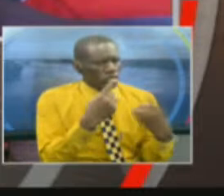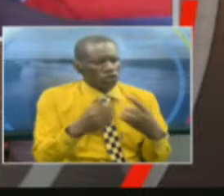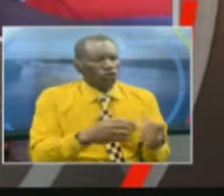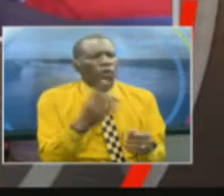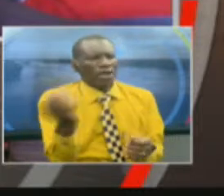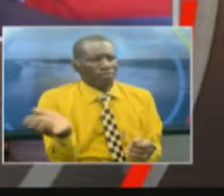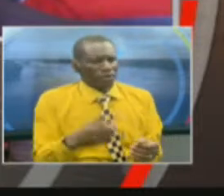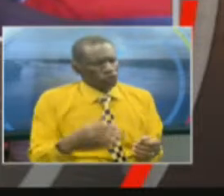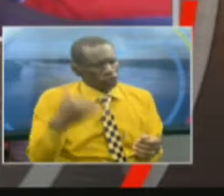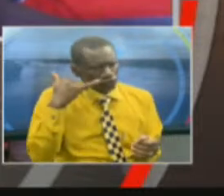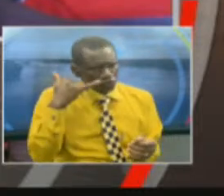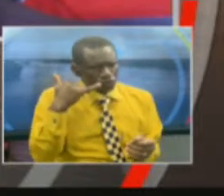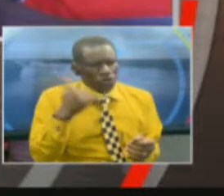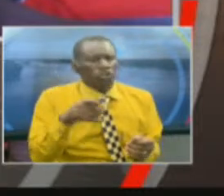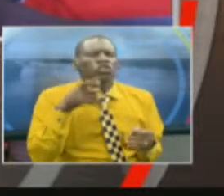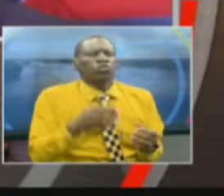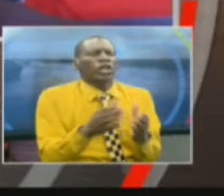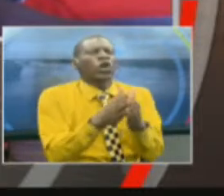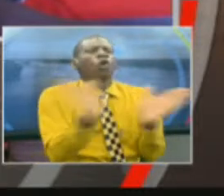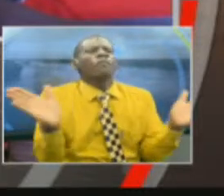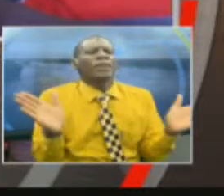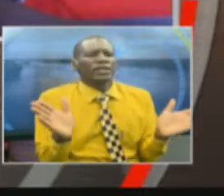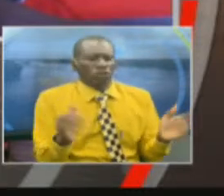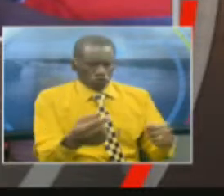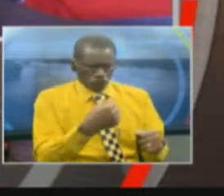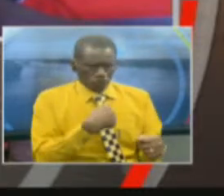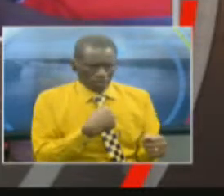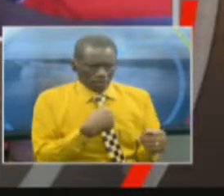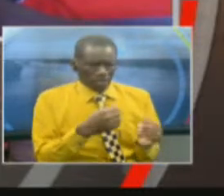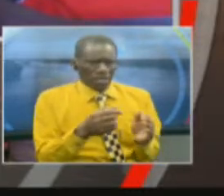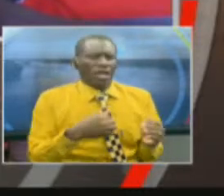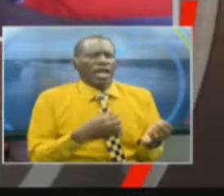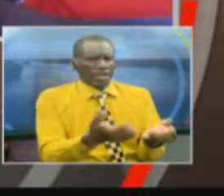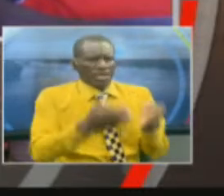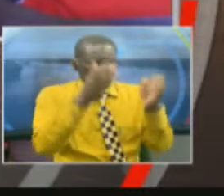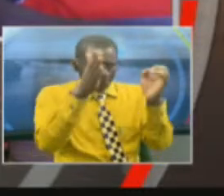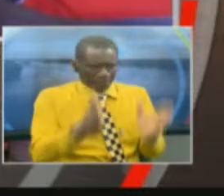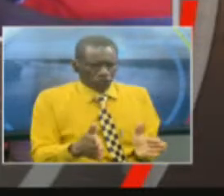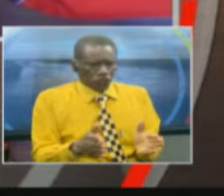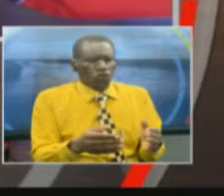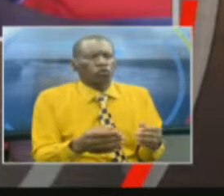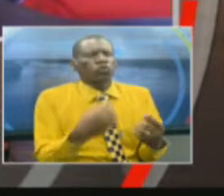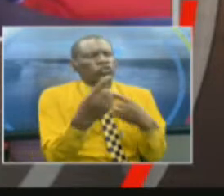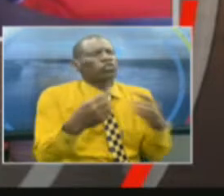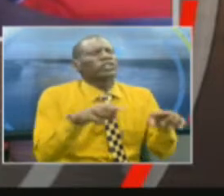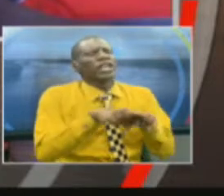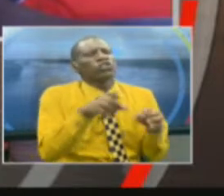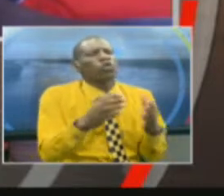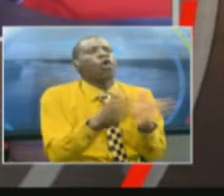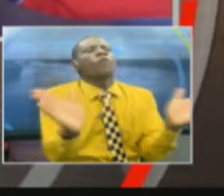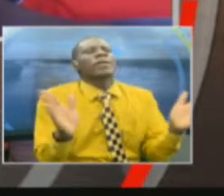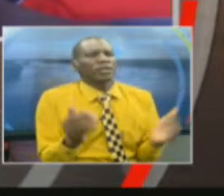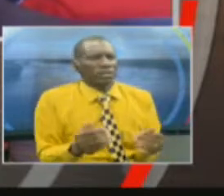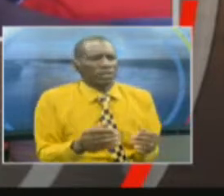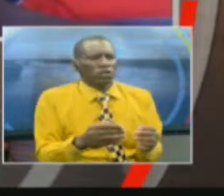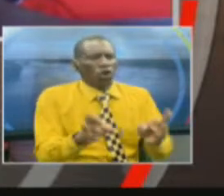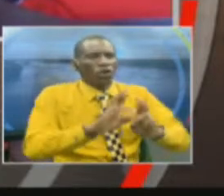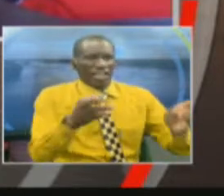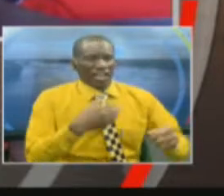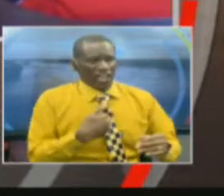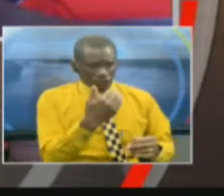month, you are very frank, you are open, and I need somebody who is outspoken because I'm already having